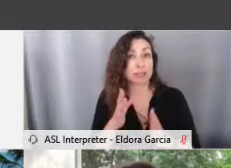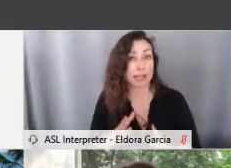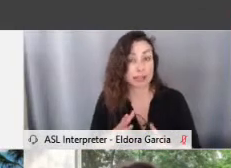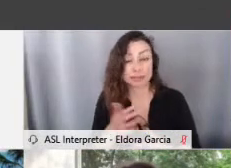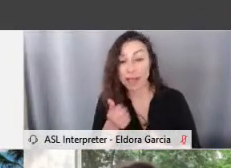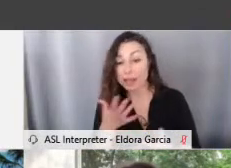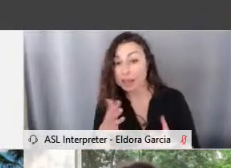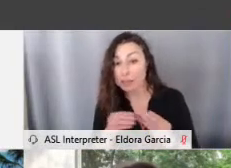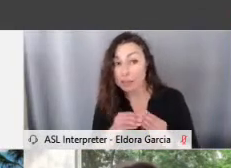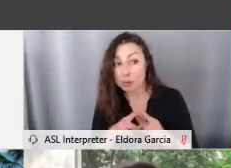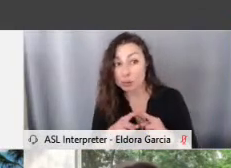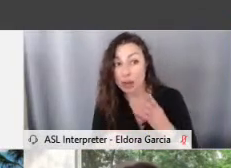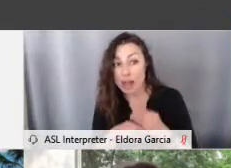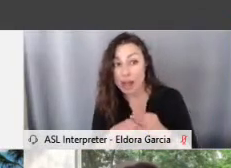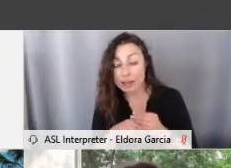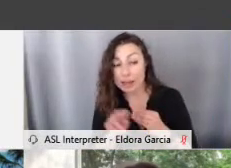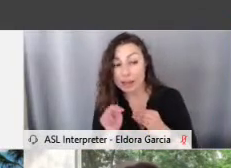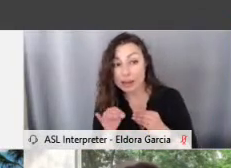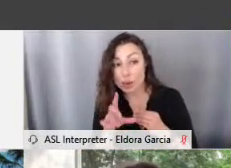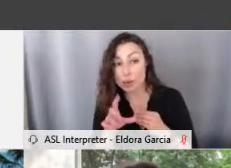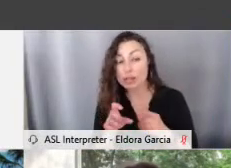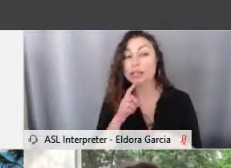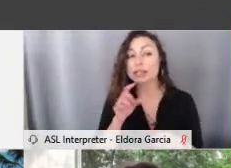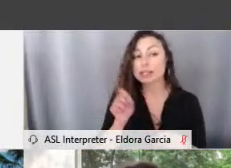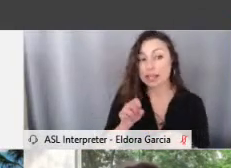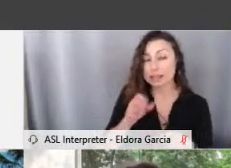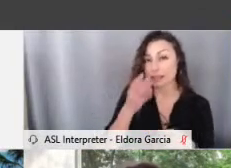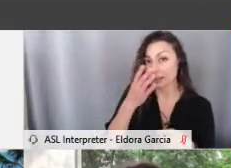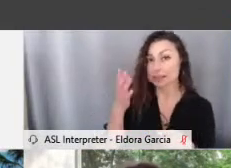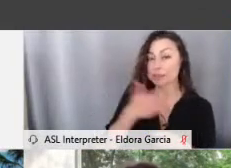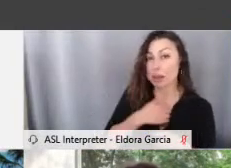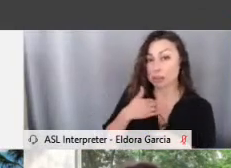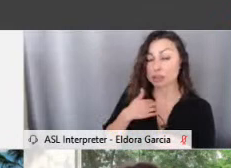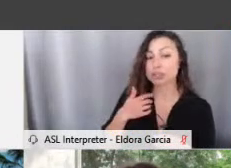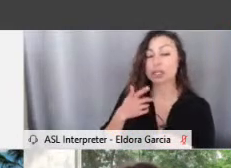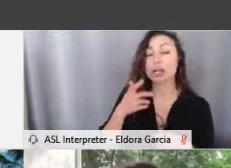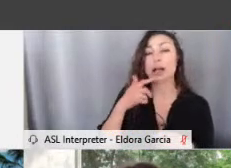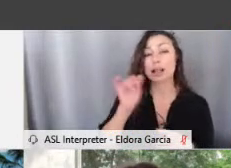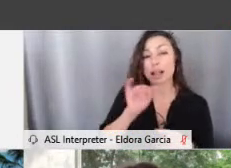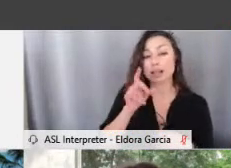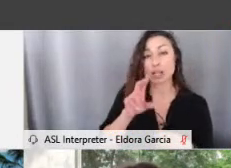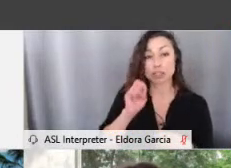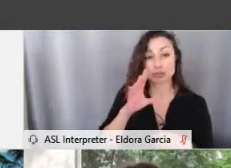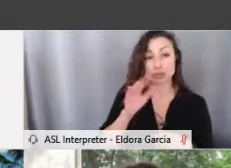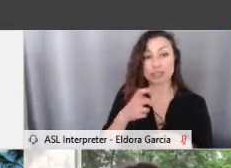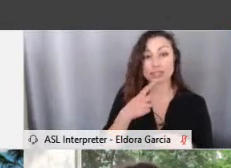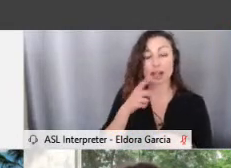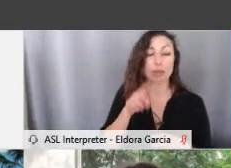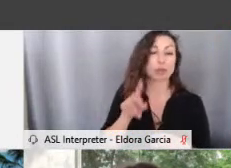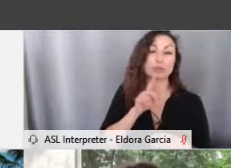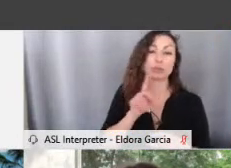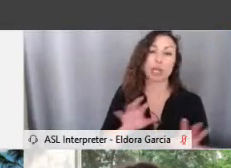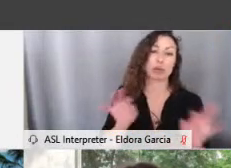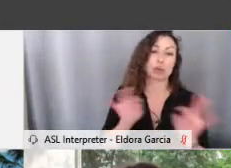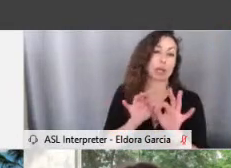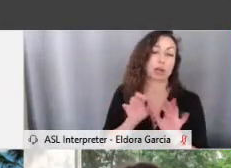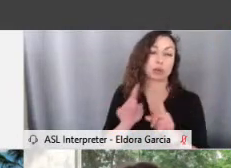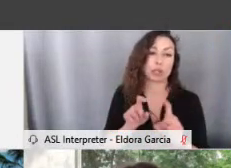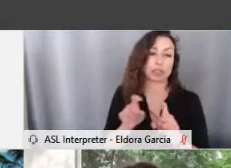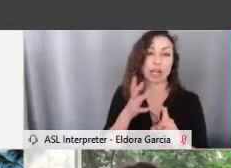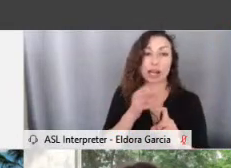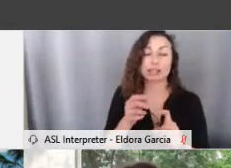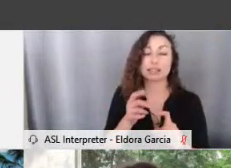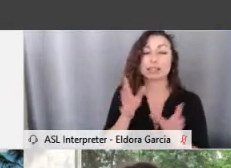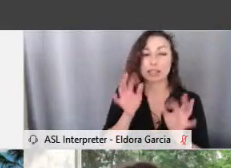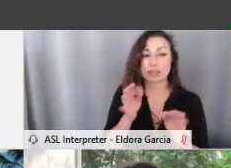Sure, Mr. Chair, members of the committee, Representative Cadena. I think, like Dr. Scray said, those are really critical questions and the ones that have certainly